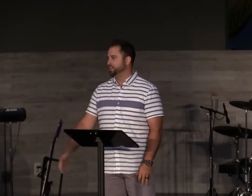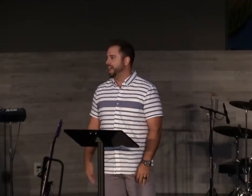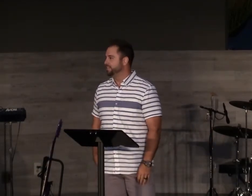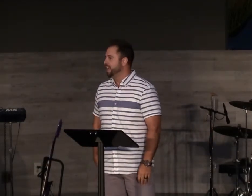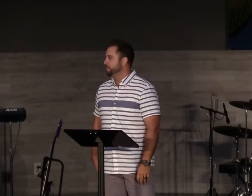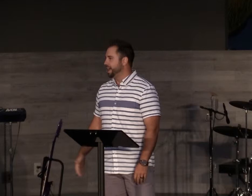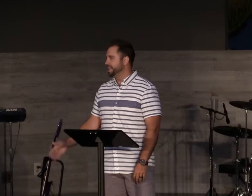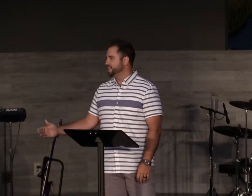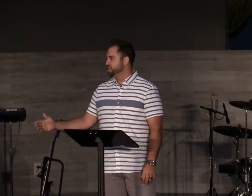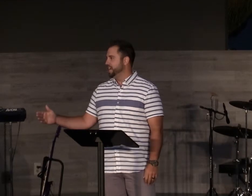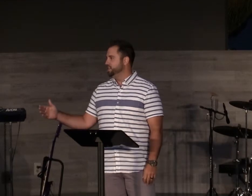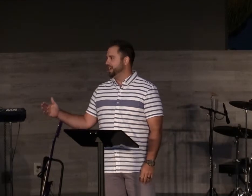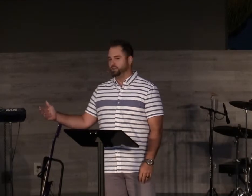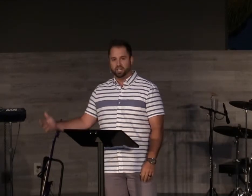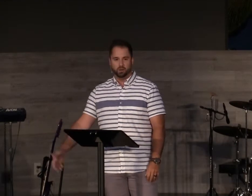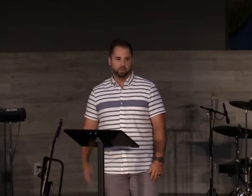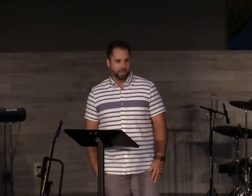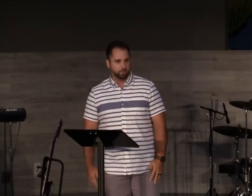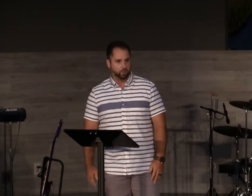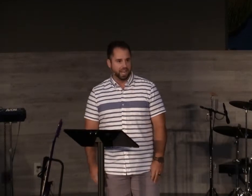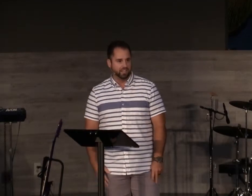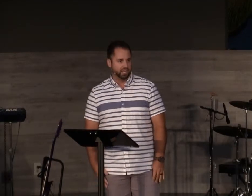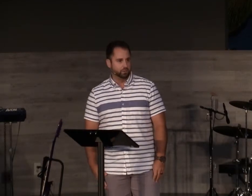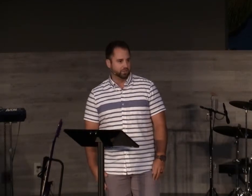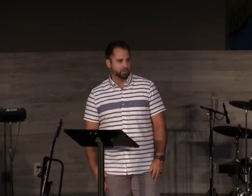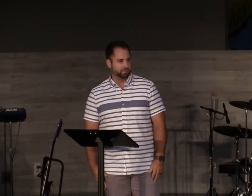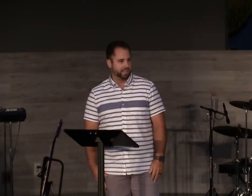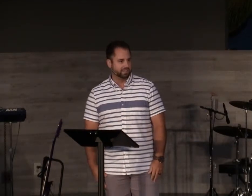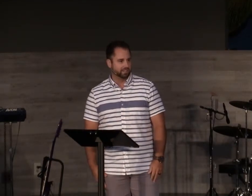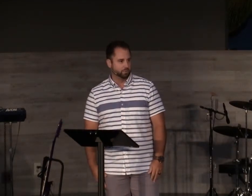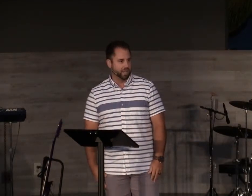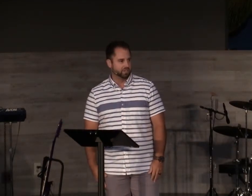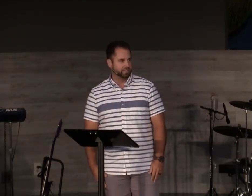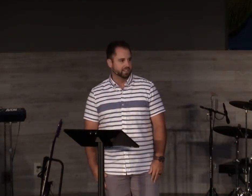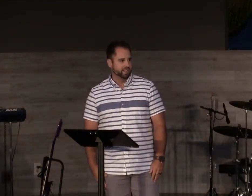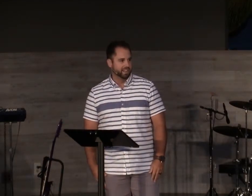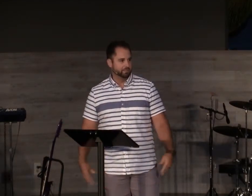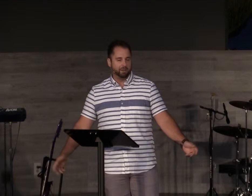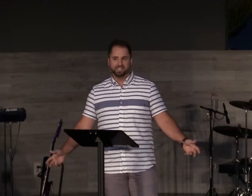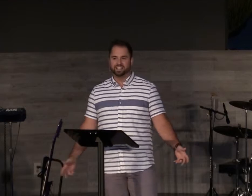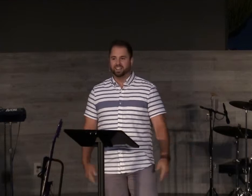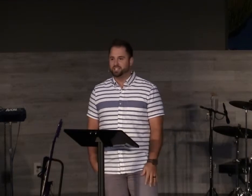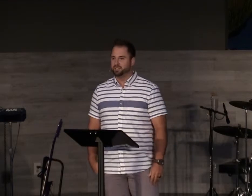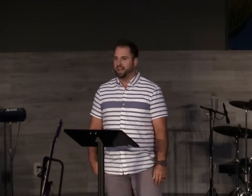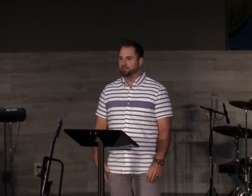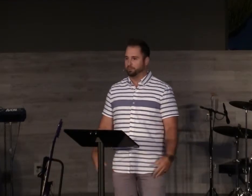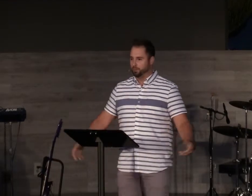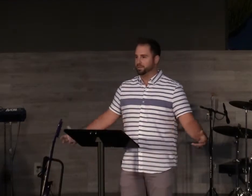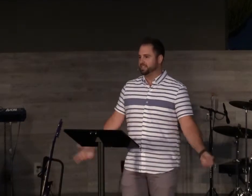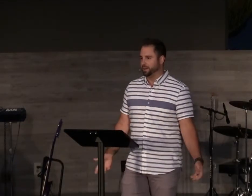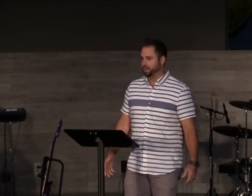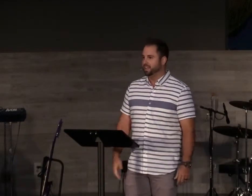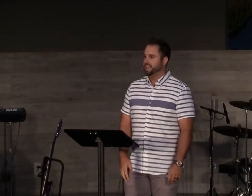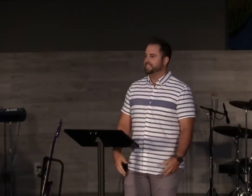is in your life, but God can change how you deal with people and how you deal with your circumstances through patience. And the Bible says in Galatians 5, the